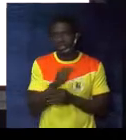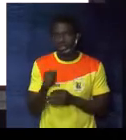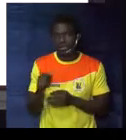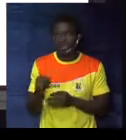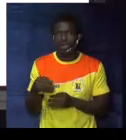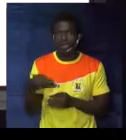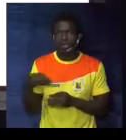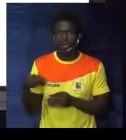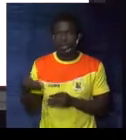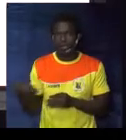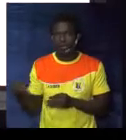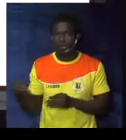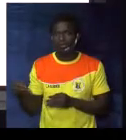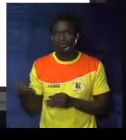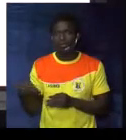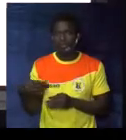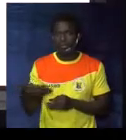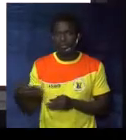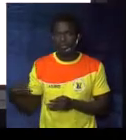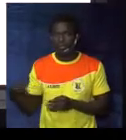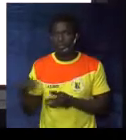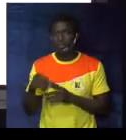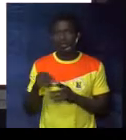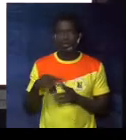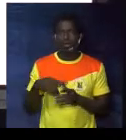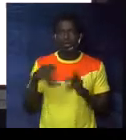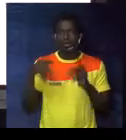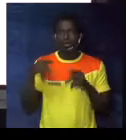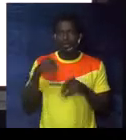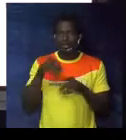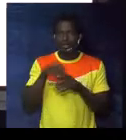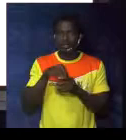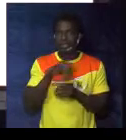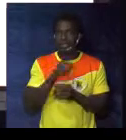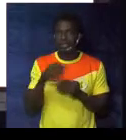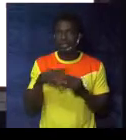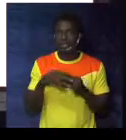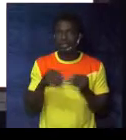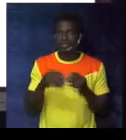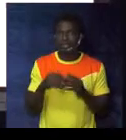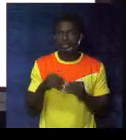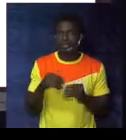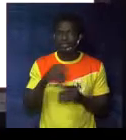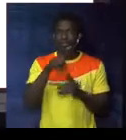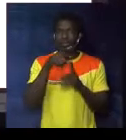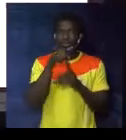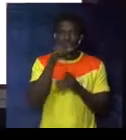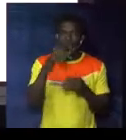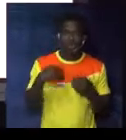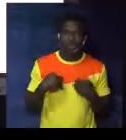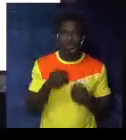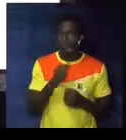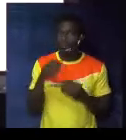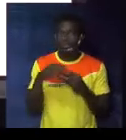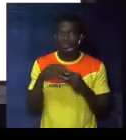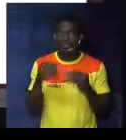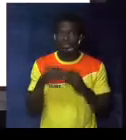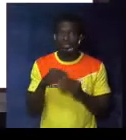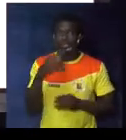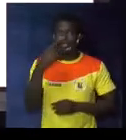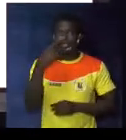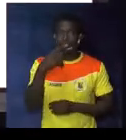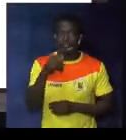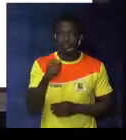object, a particular thing, or a particular person in a sentence. When you have a